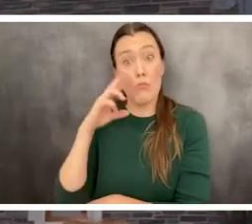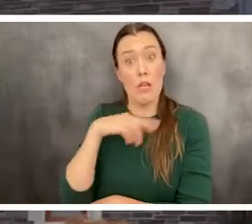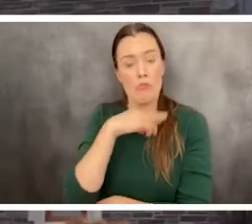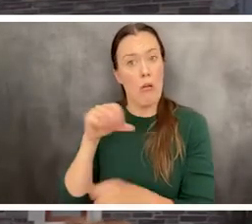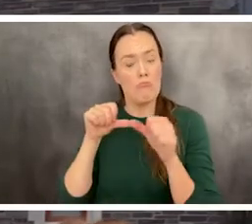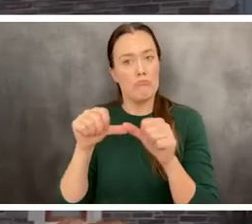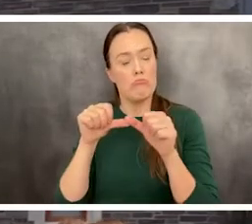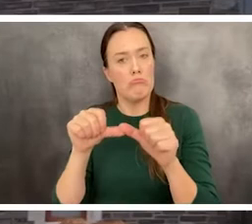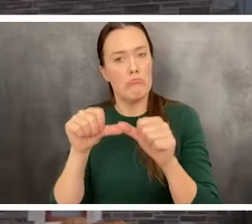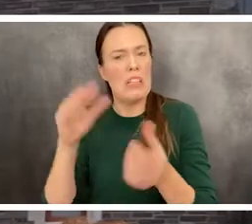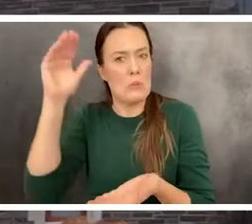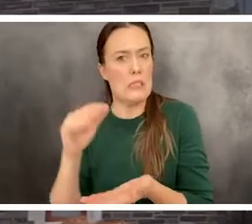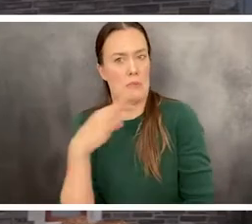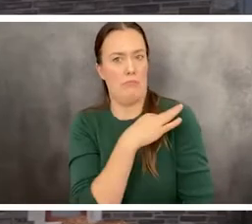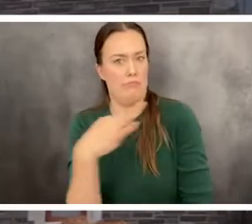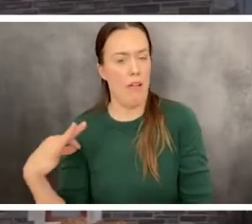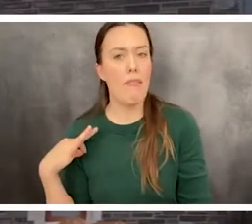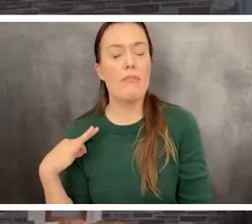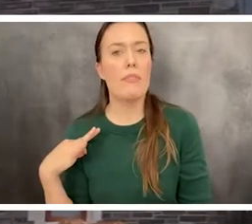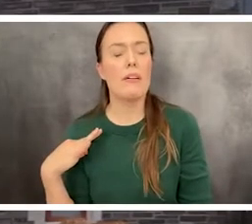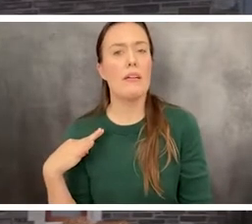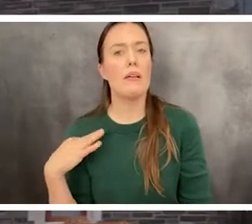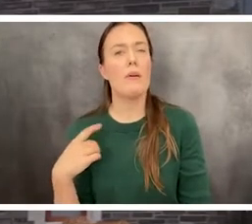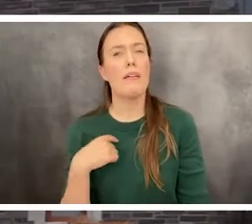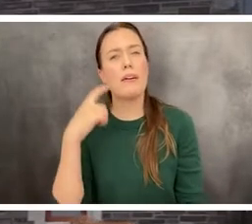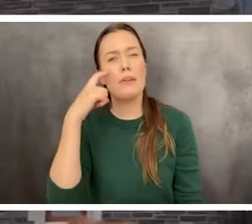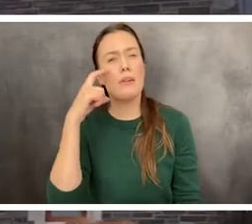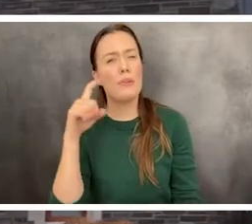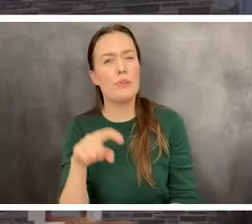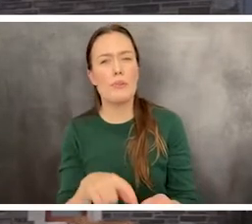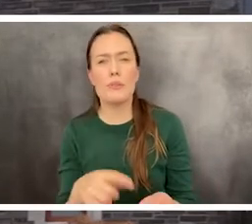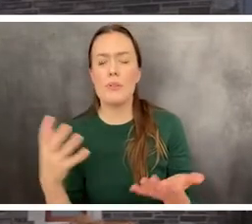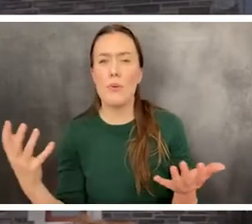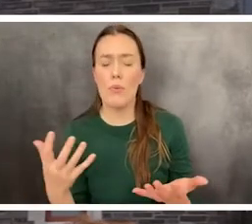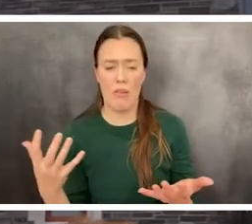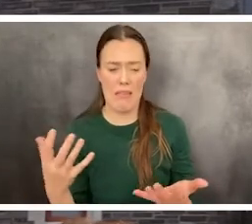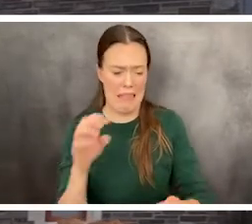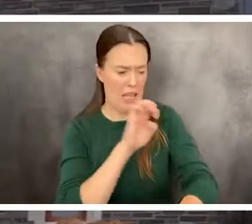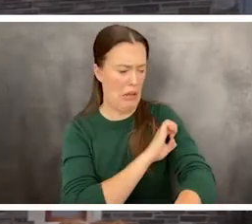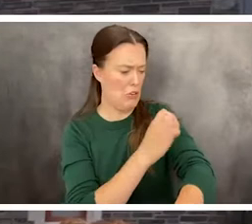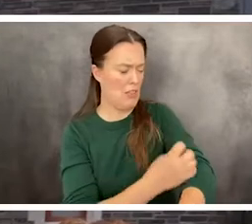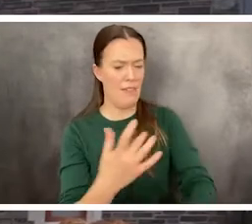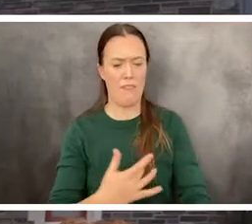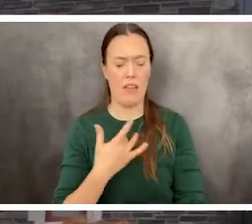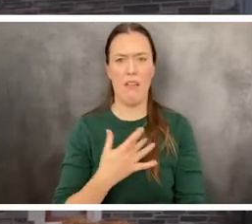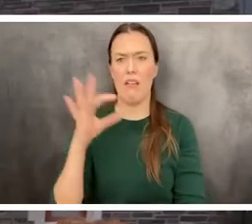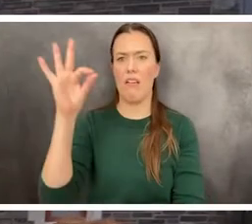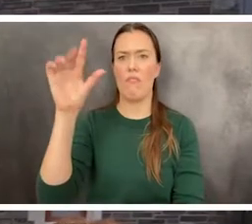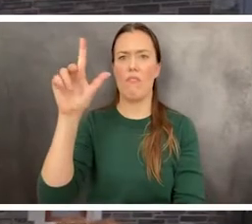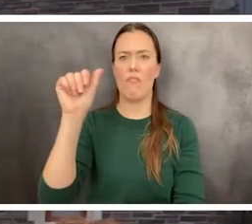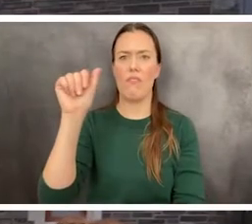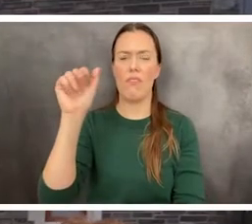time. It was a skeleton crew. But the thing that I noticed the most was the flatness at first. And it